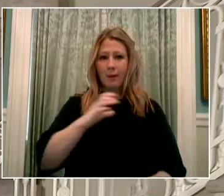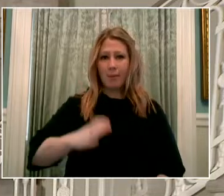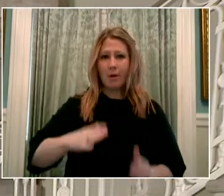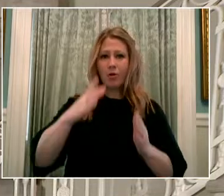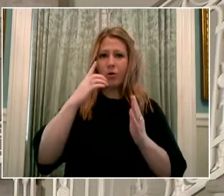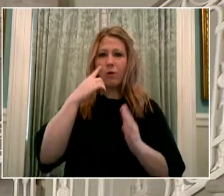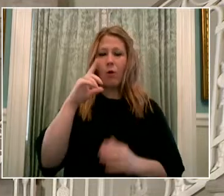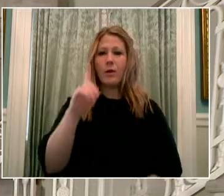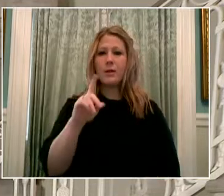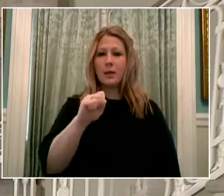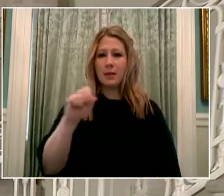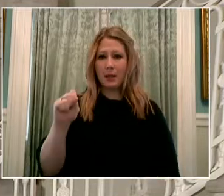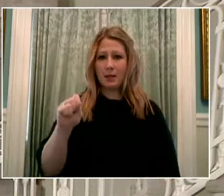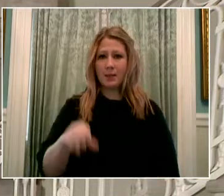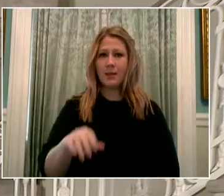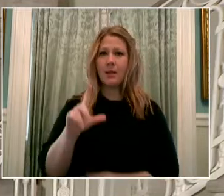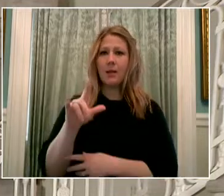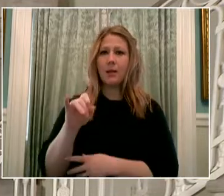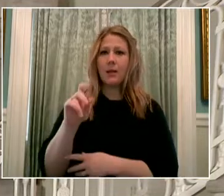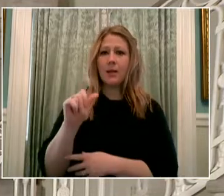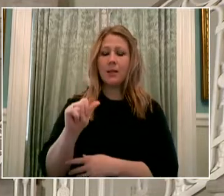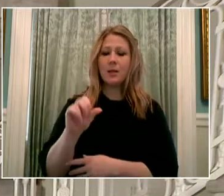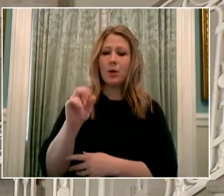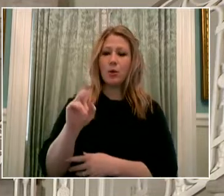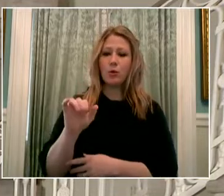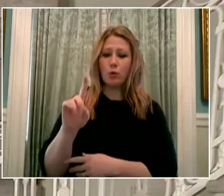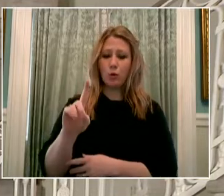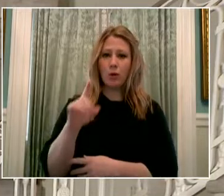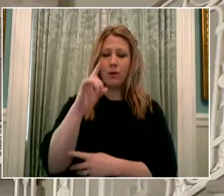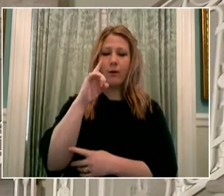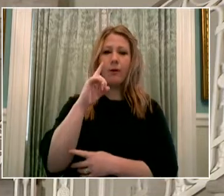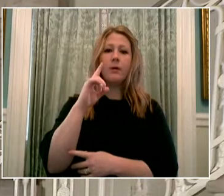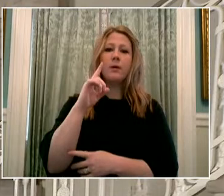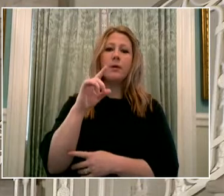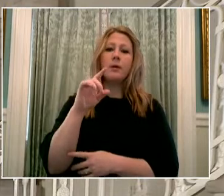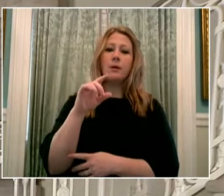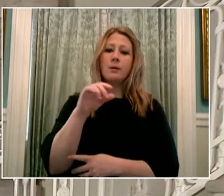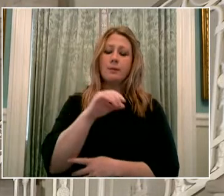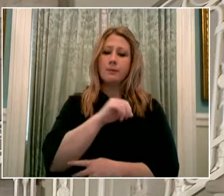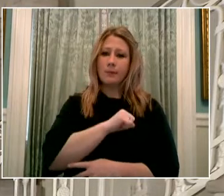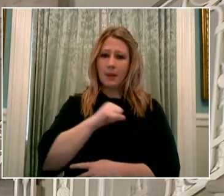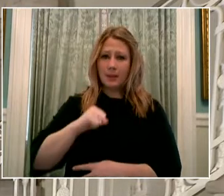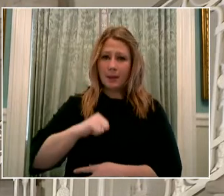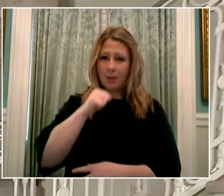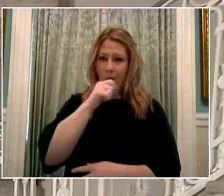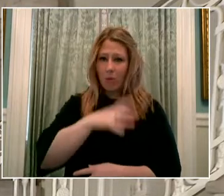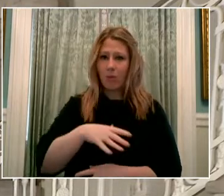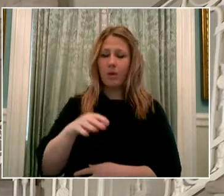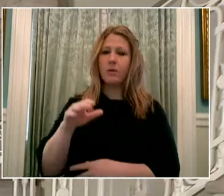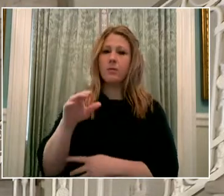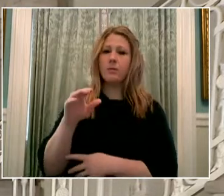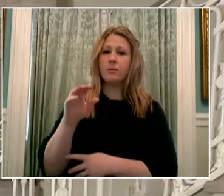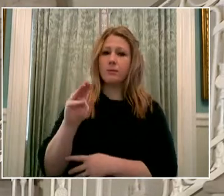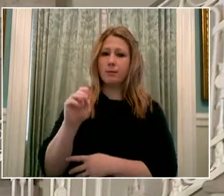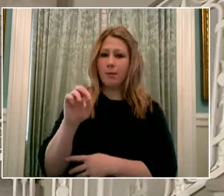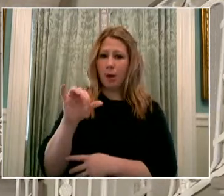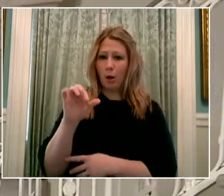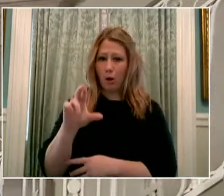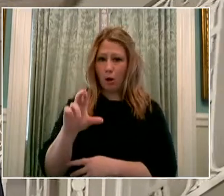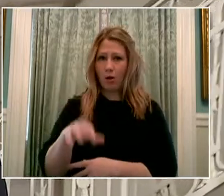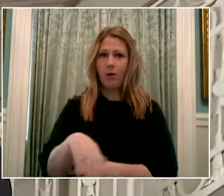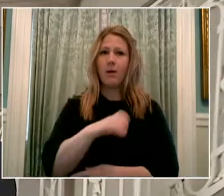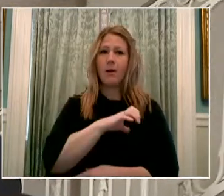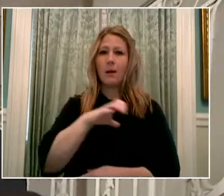Sood from DOHMH, Assemblywoman Raj Kumar, and Council Members Abreu and Bacha.